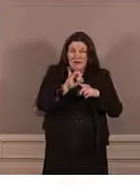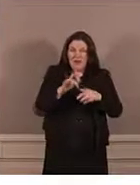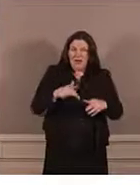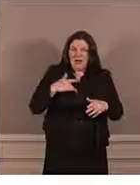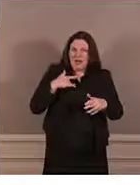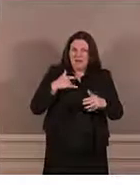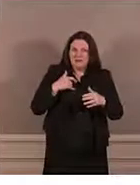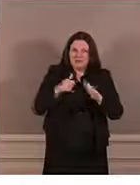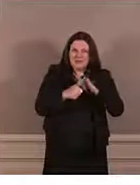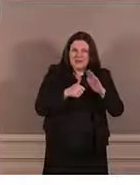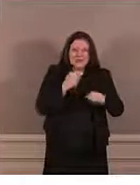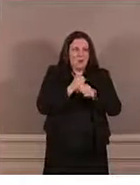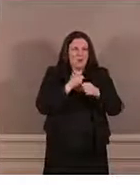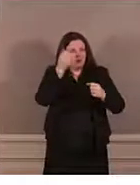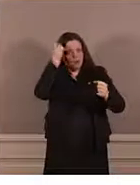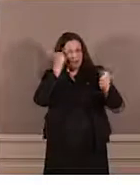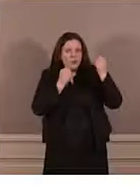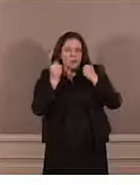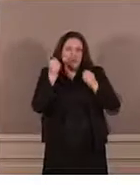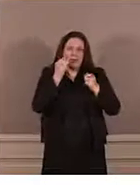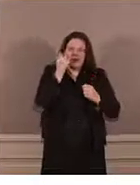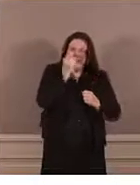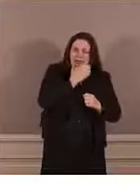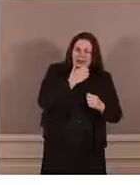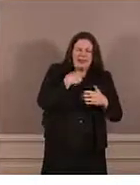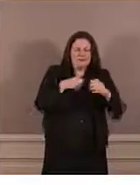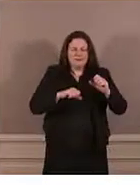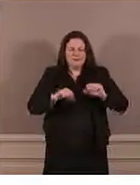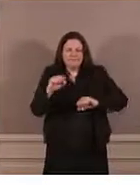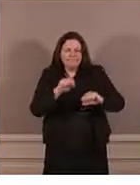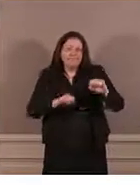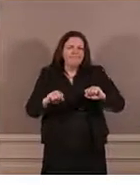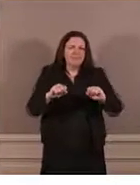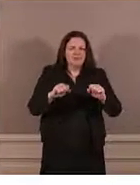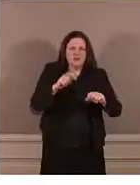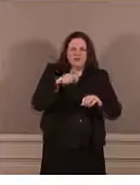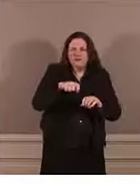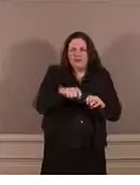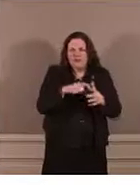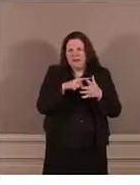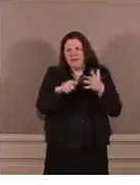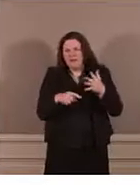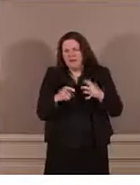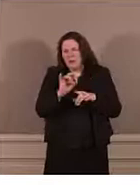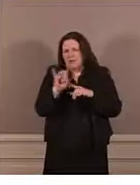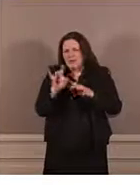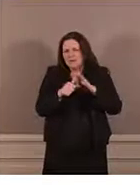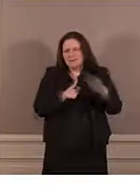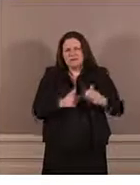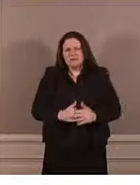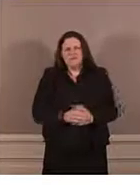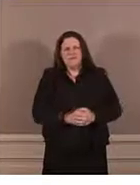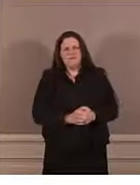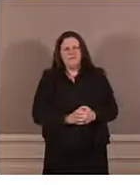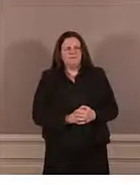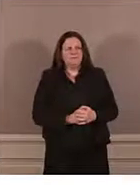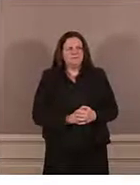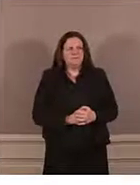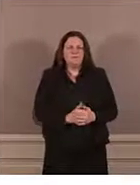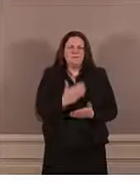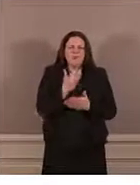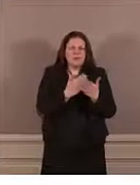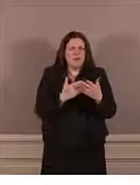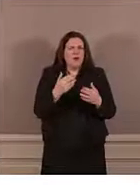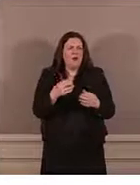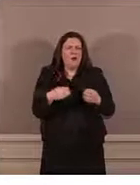skills were around grooming, hygiene, shopping or cleaning, those sorts of skills. Some programmes were offering a personalised level